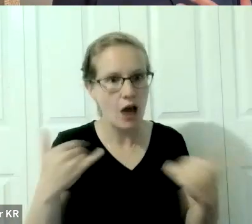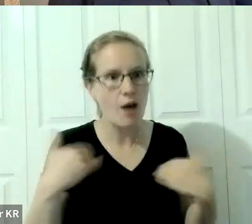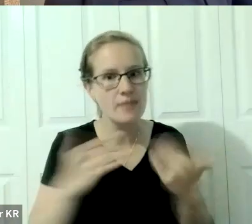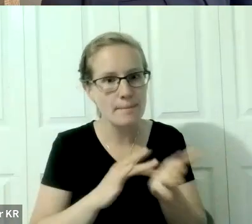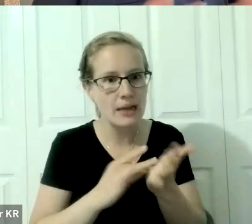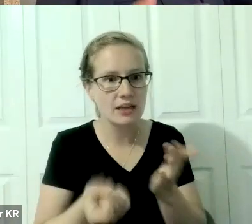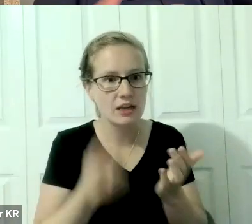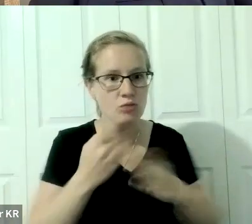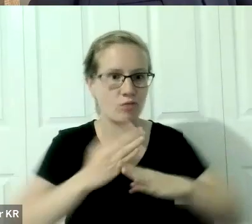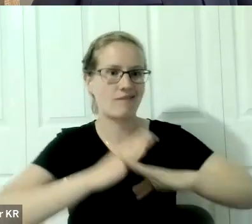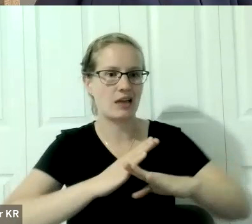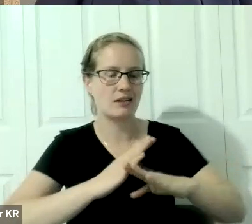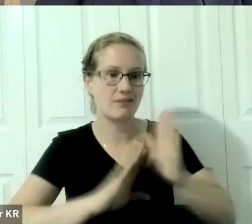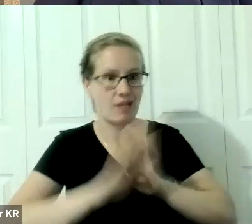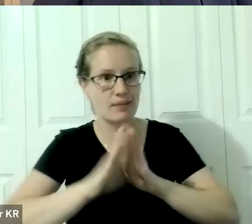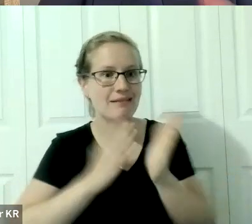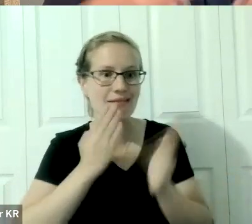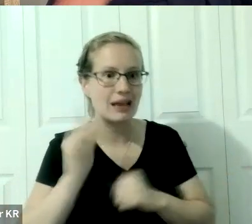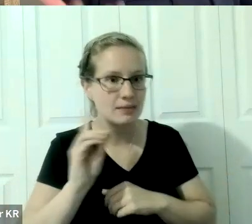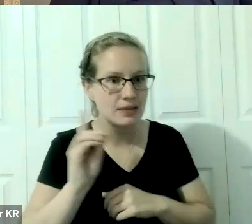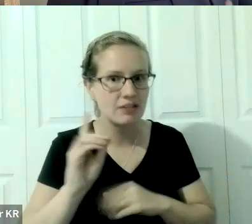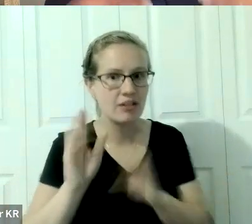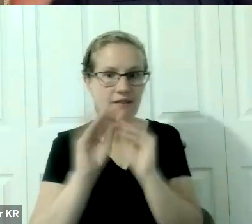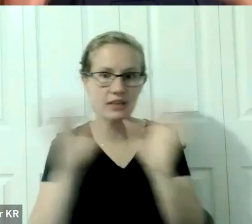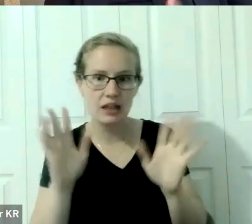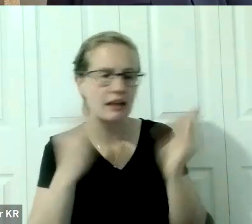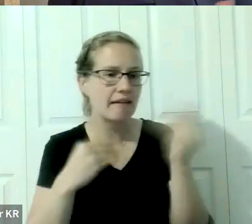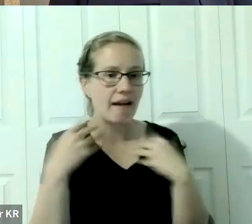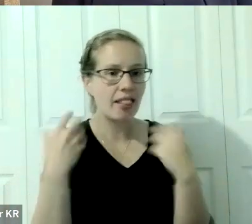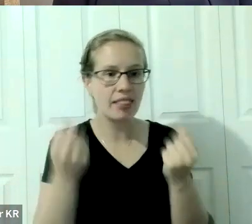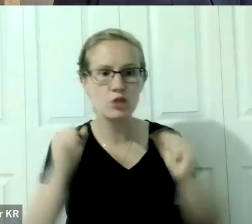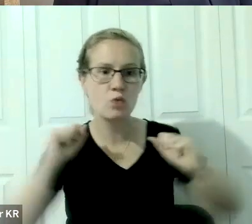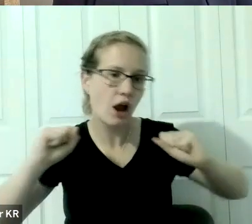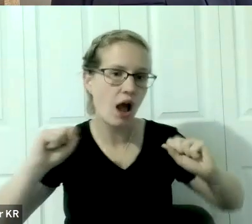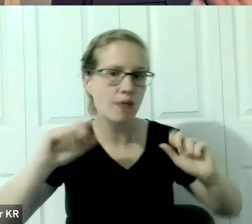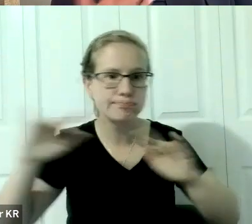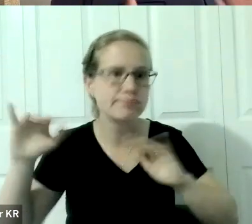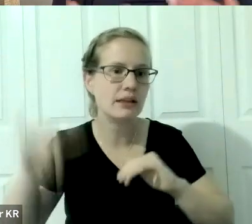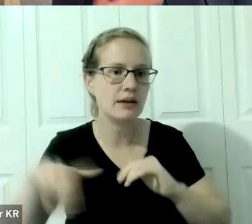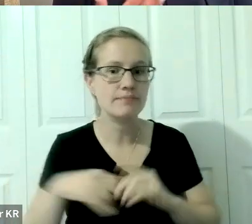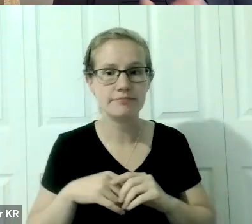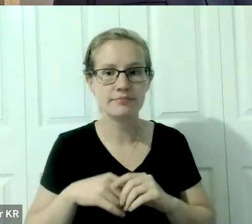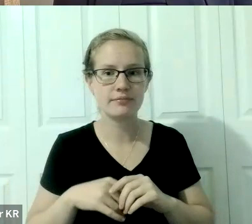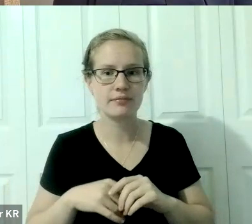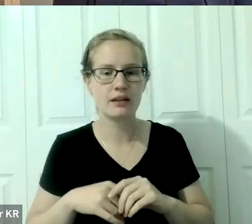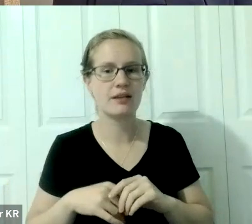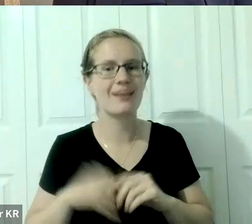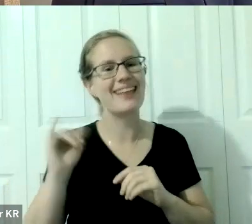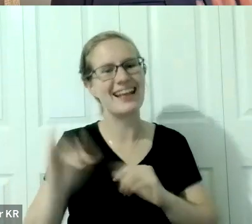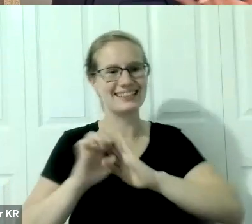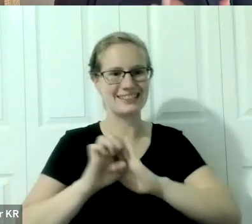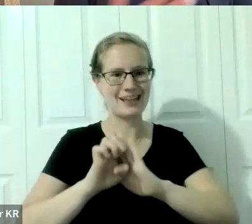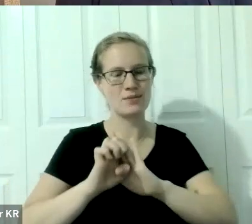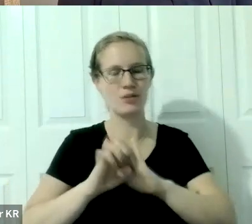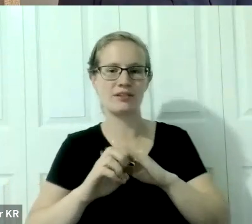medication to prevent, you know, the development of diabetes. And obviously I eat healthy, try to work out, all that stuff. And I just use that kind of as a